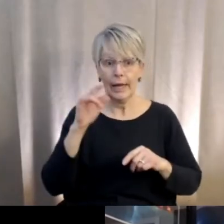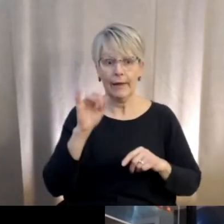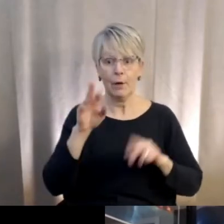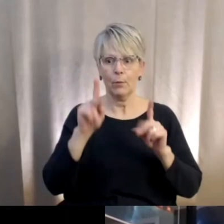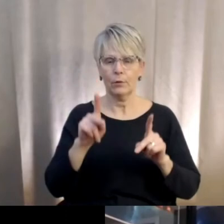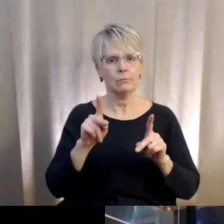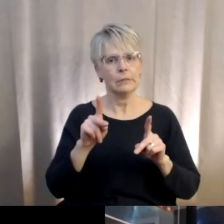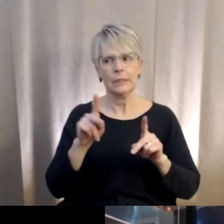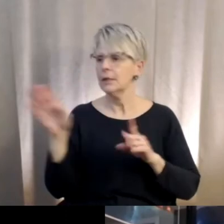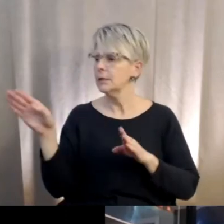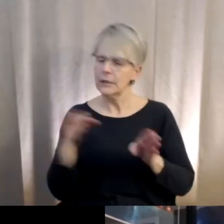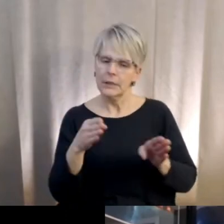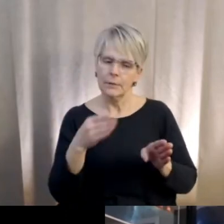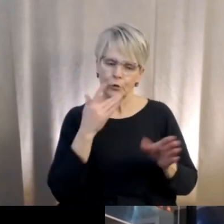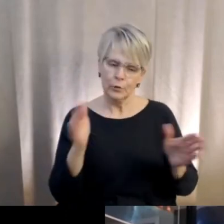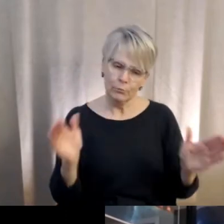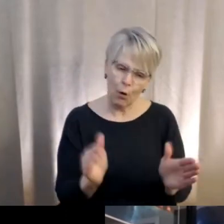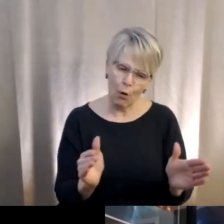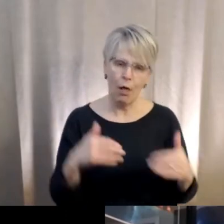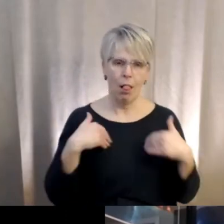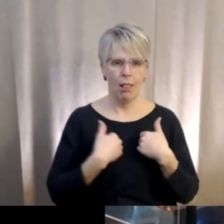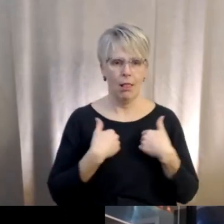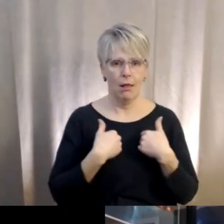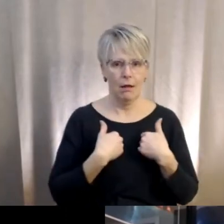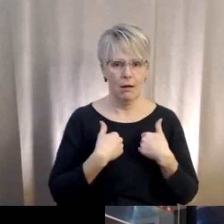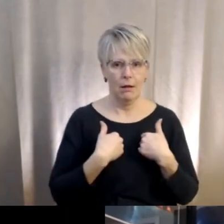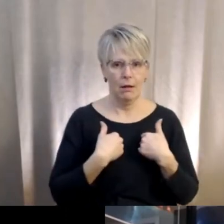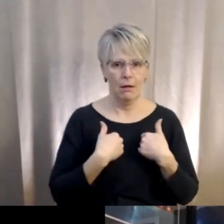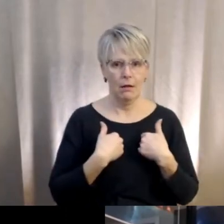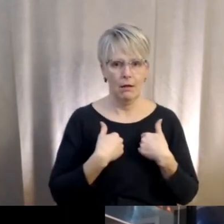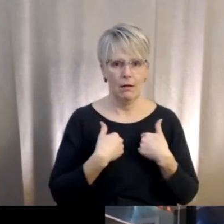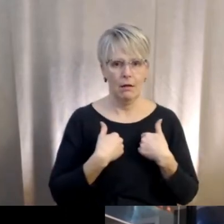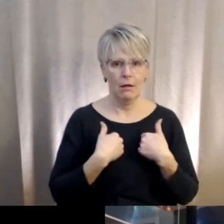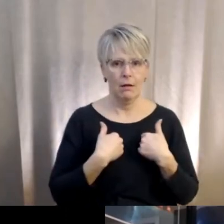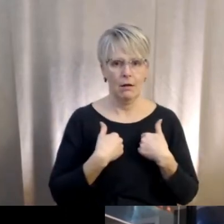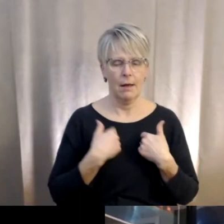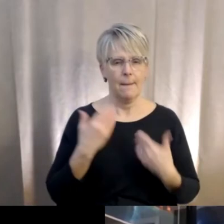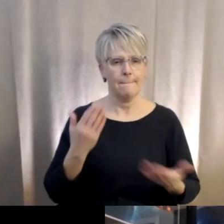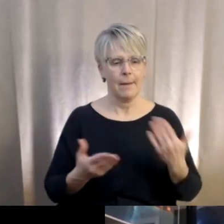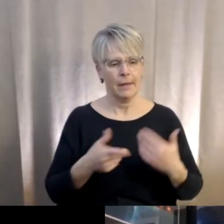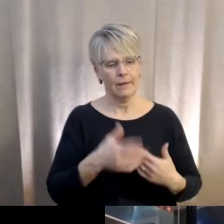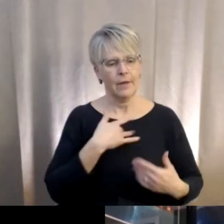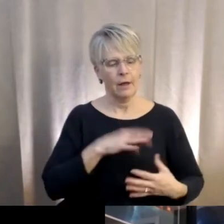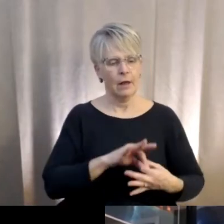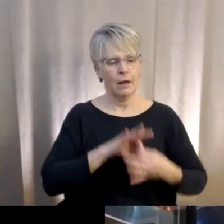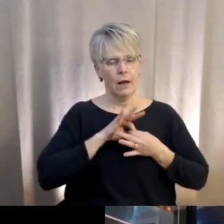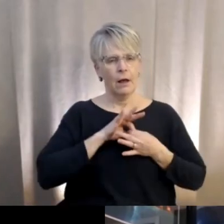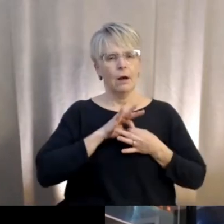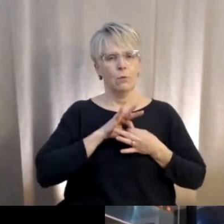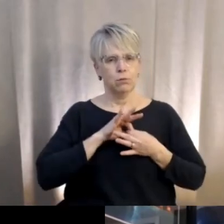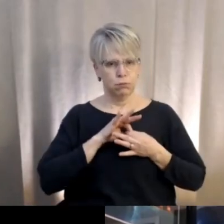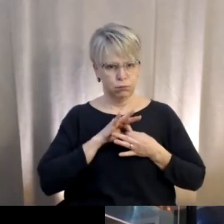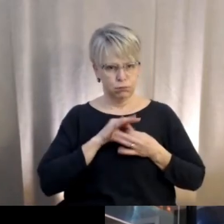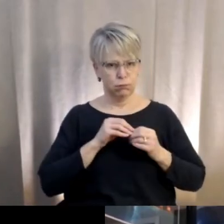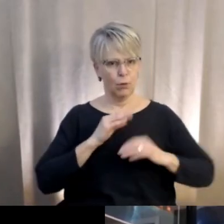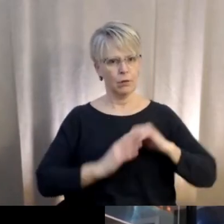to a smaller breed animal that really might bring them more comfort and help them